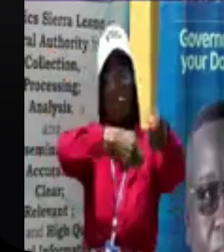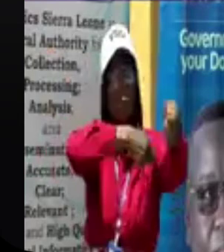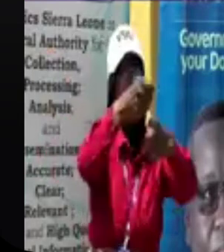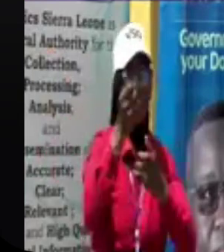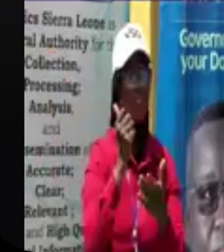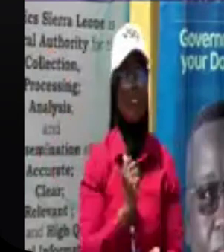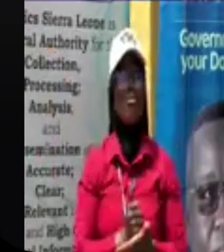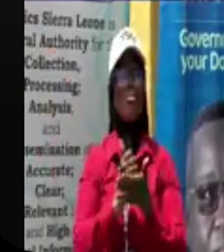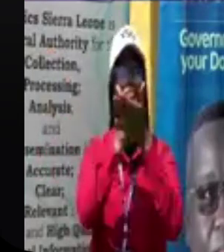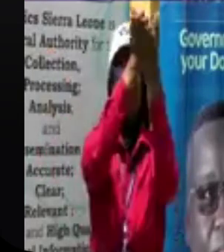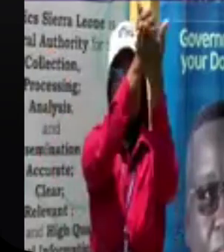help